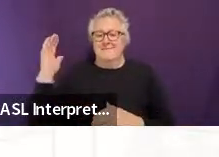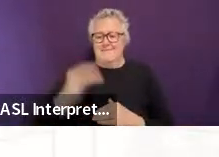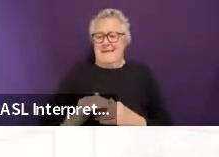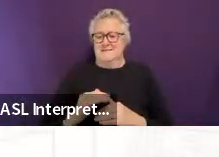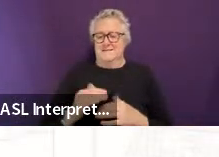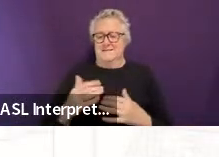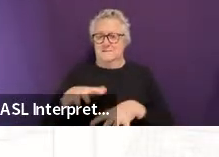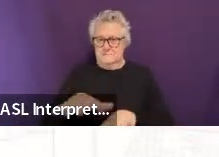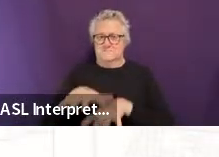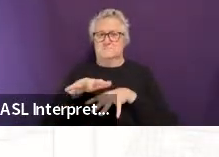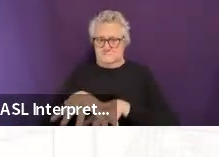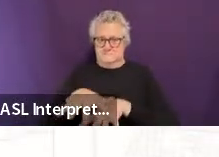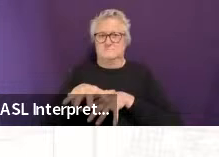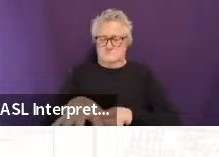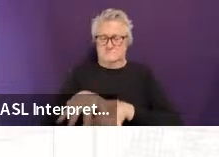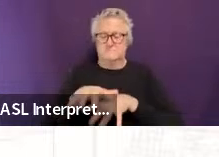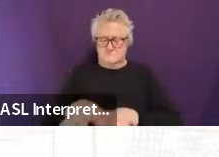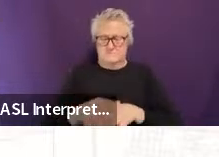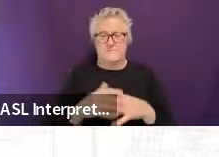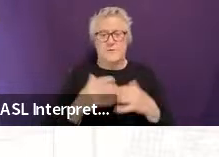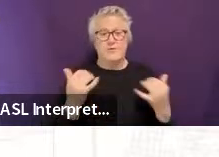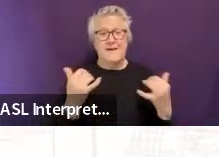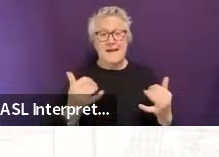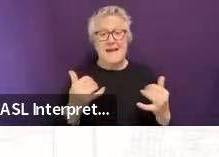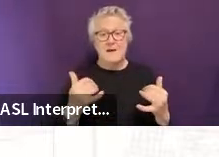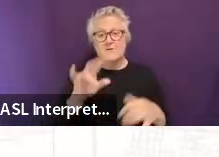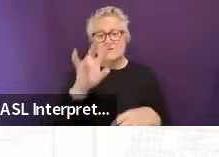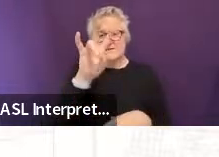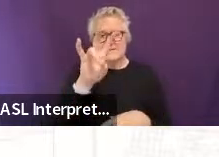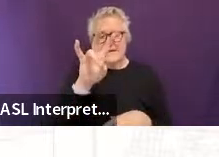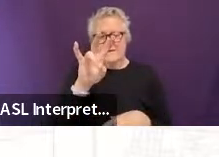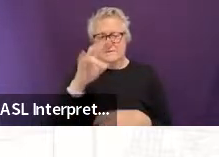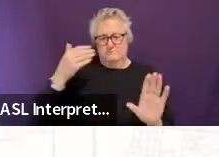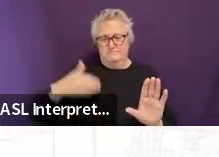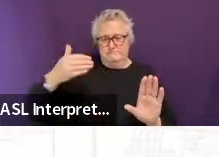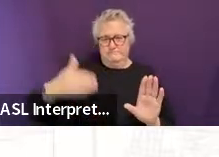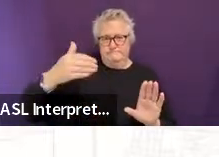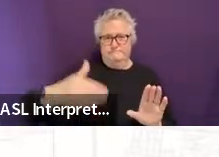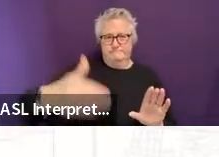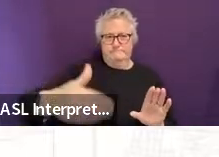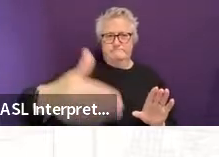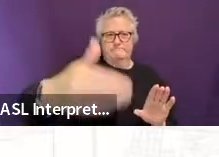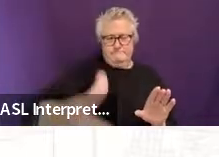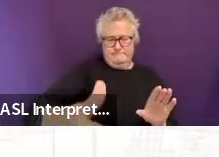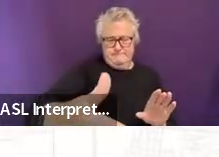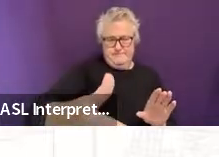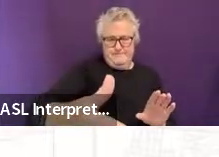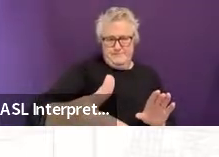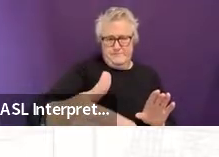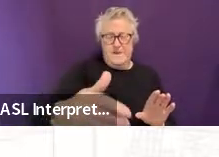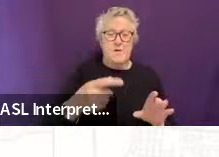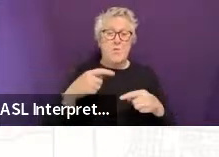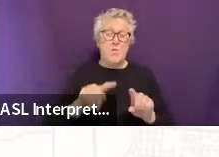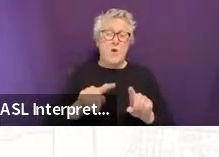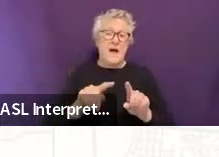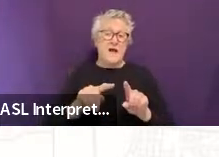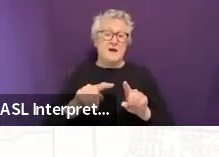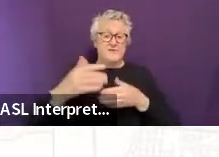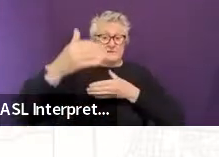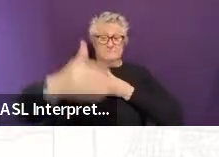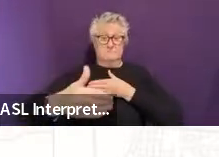closely spaced interchanges in the Interstate Bridge area along I-5. While the standard spacing for these kinds of interchanges is 2 miles, these